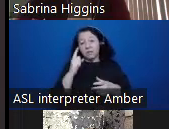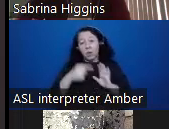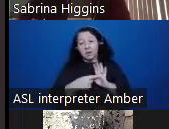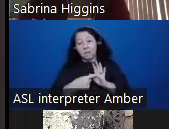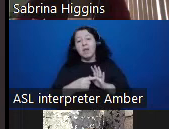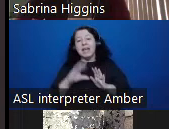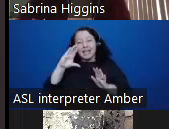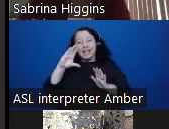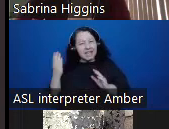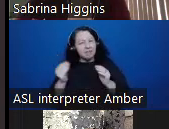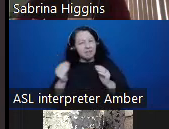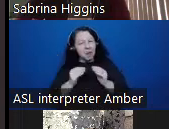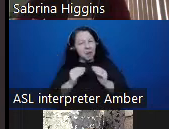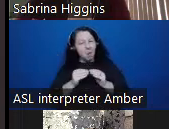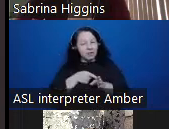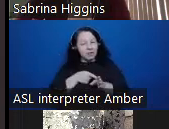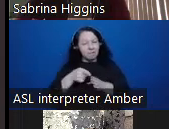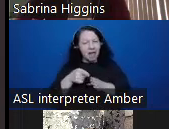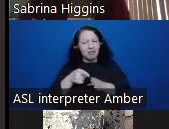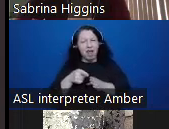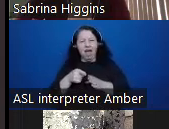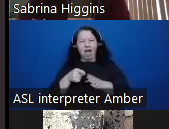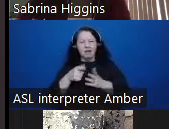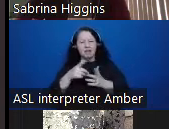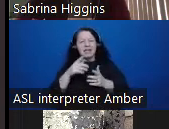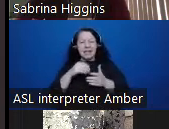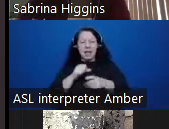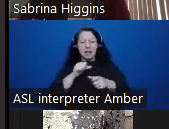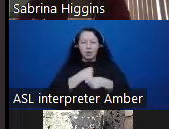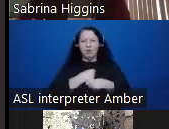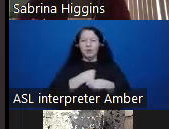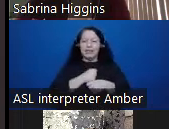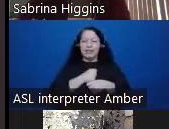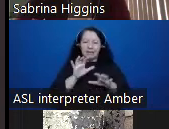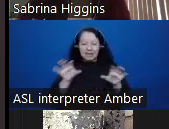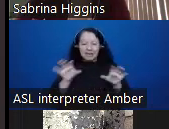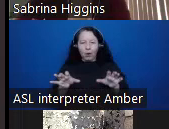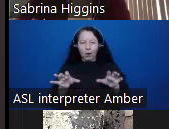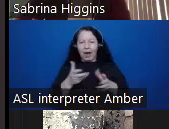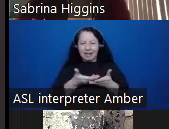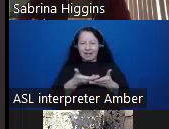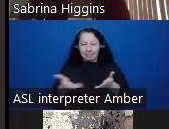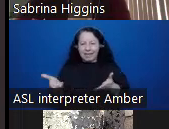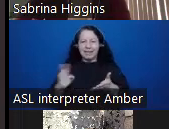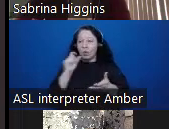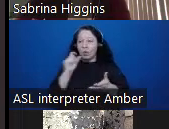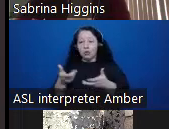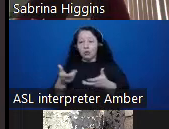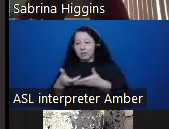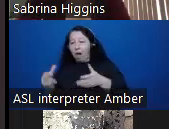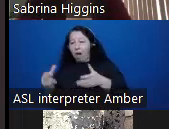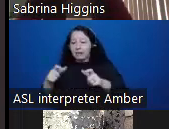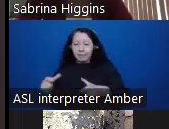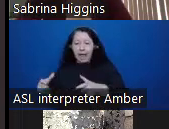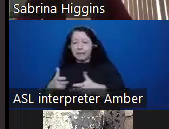of specialized in decorative wares. So not just the pots and the plates and the bowls and